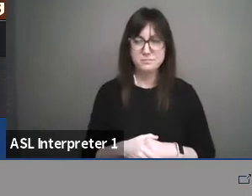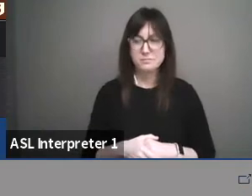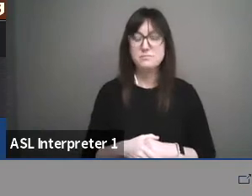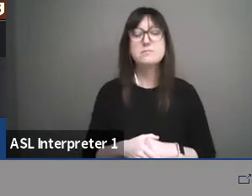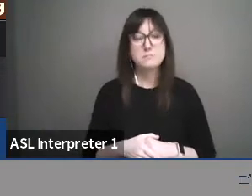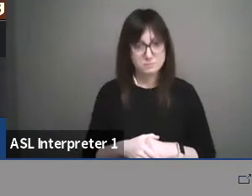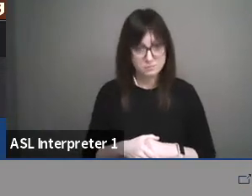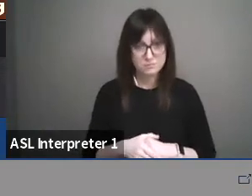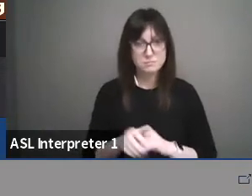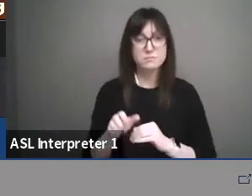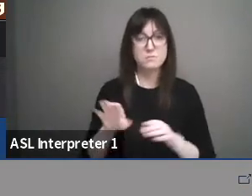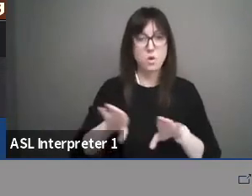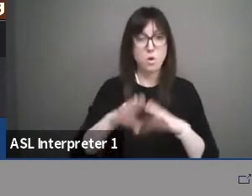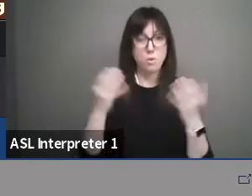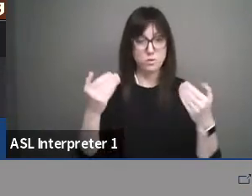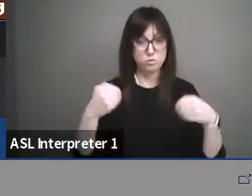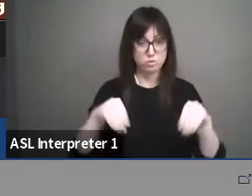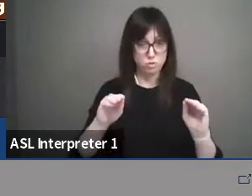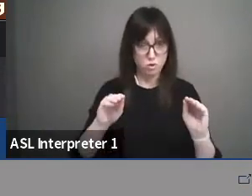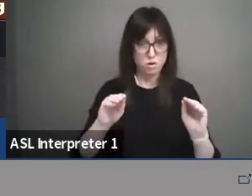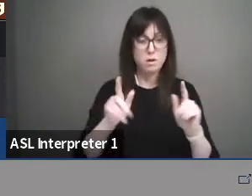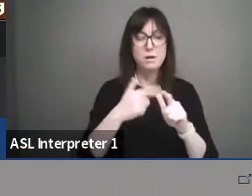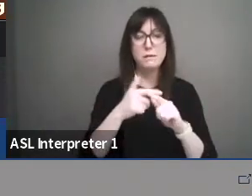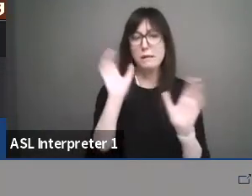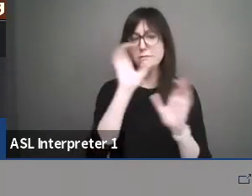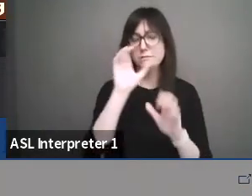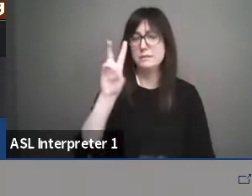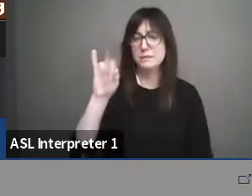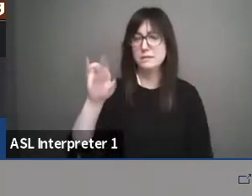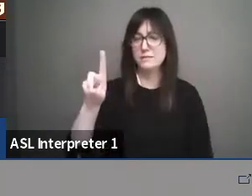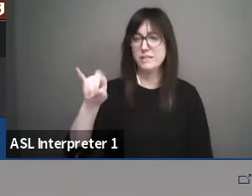select that store, we can then search for Vidyard.